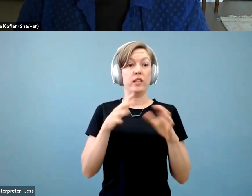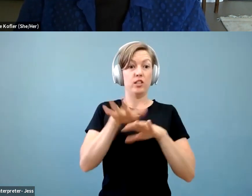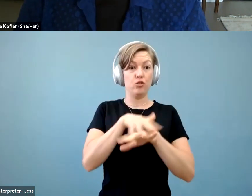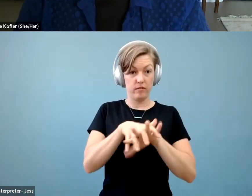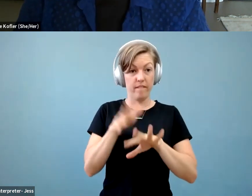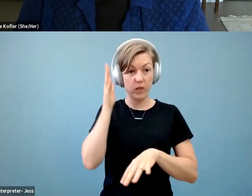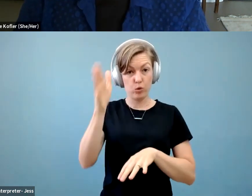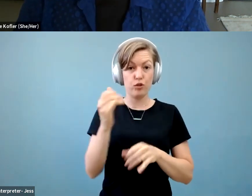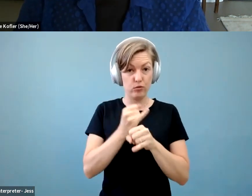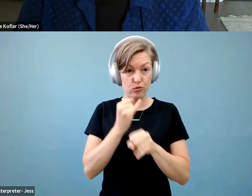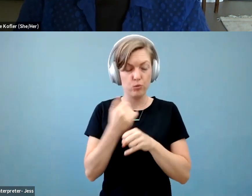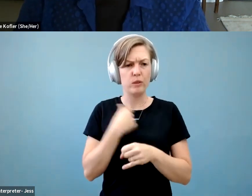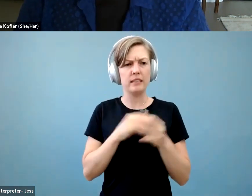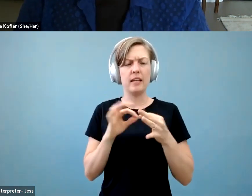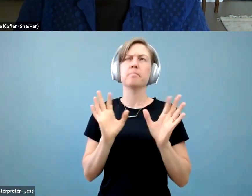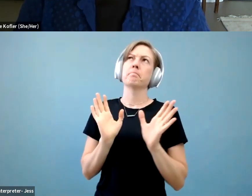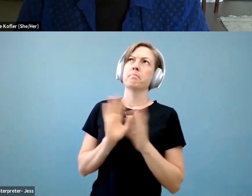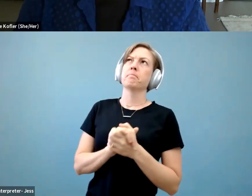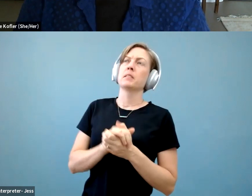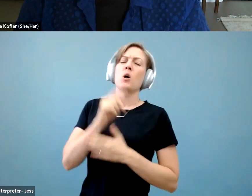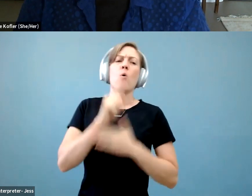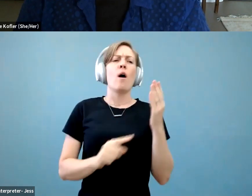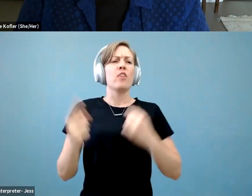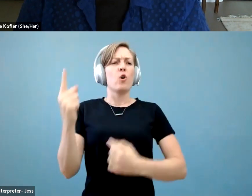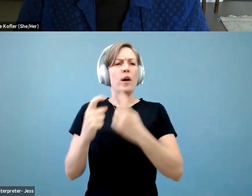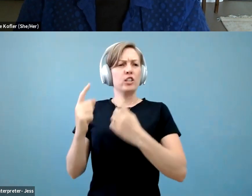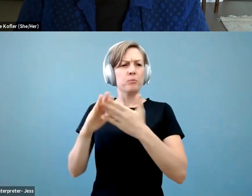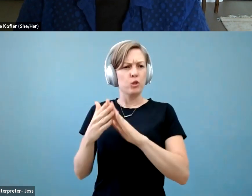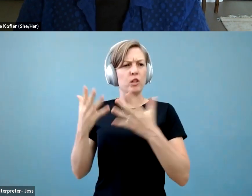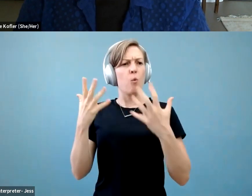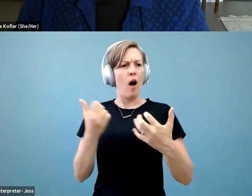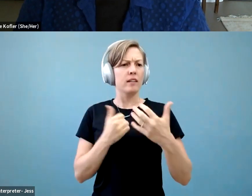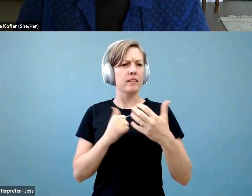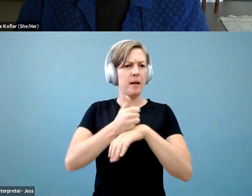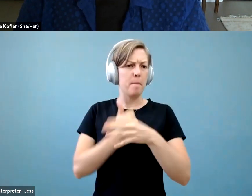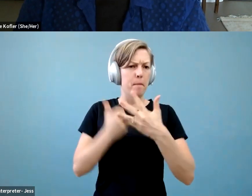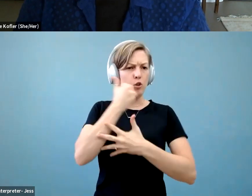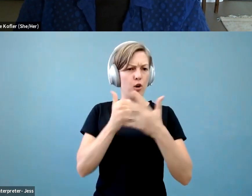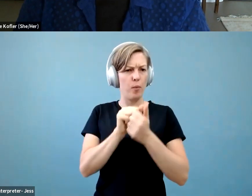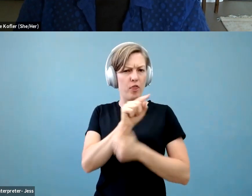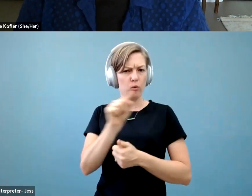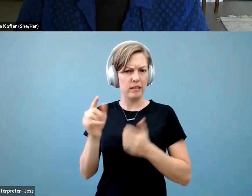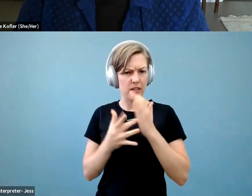Institute is we're saying, what are the questions that our communities want to prioritize with these technologies?